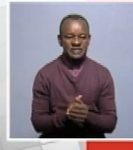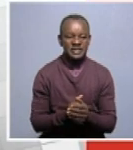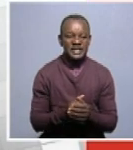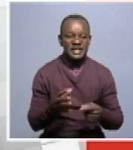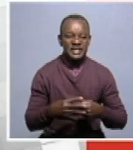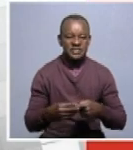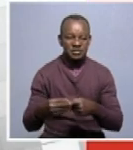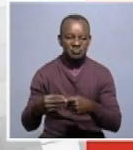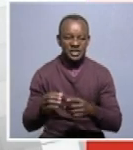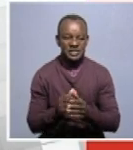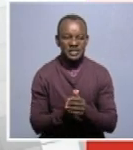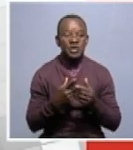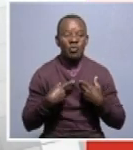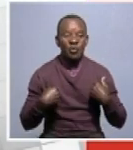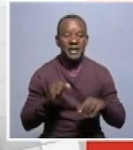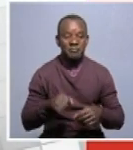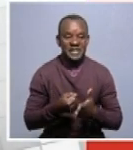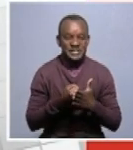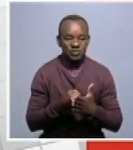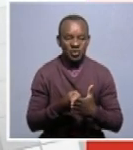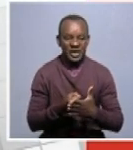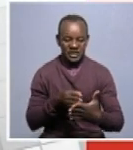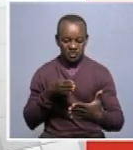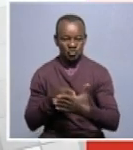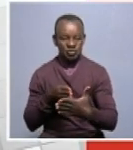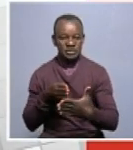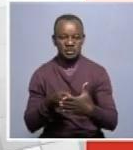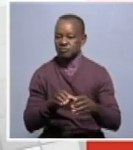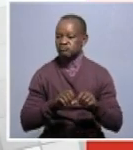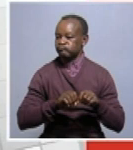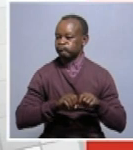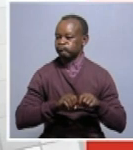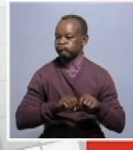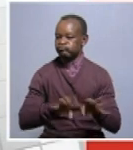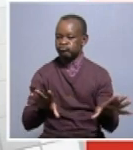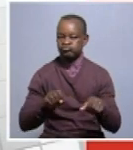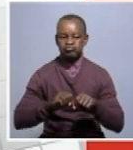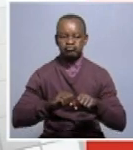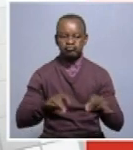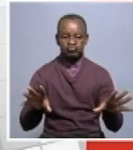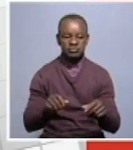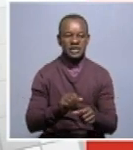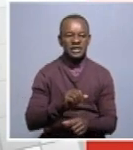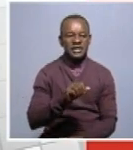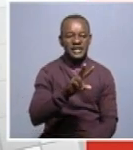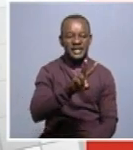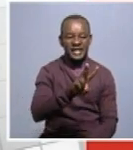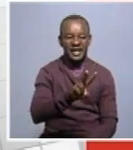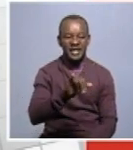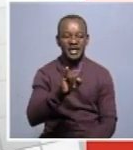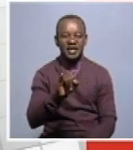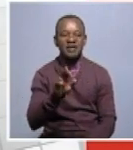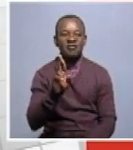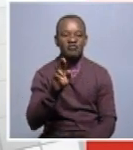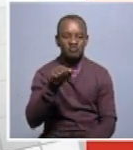abate the transmission of the virus in the population, the circulation of the virus, in order to